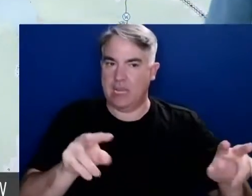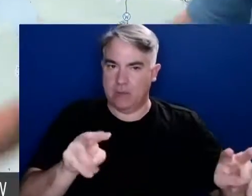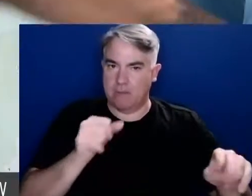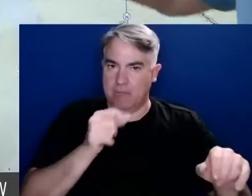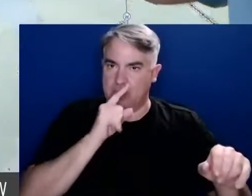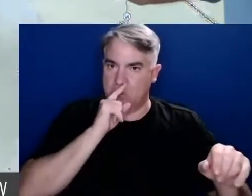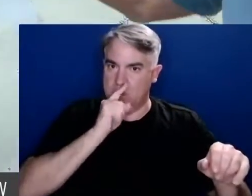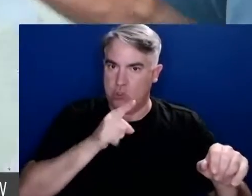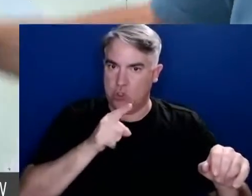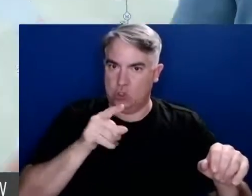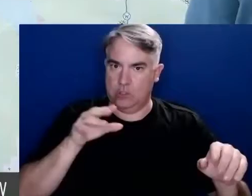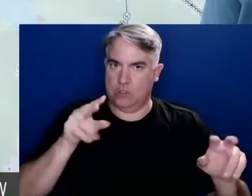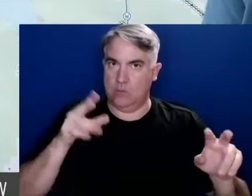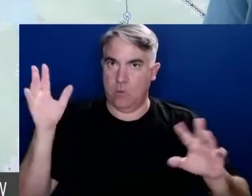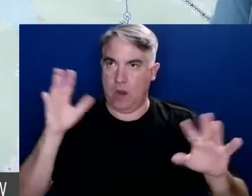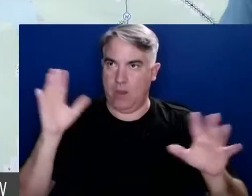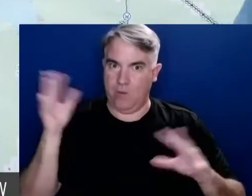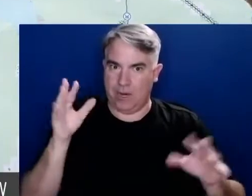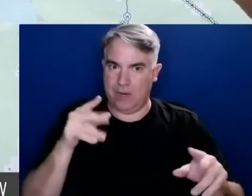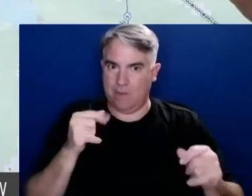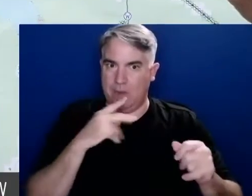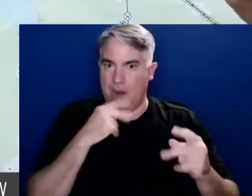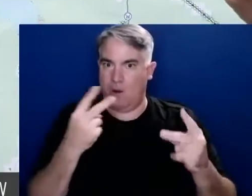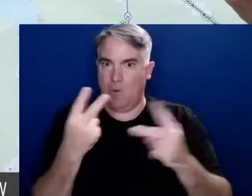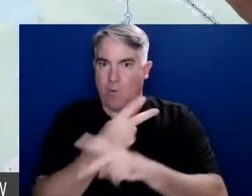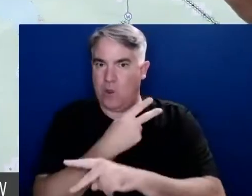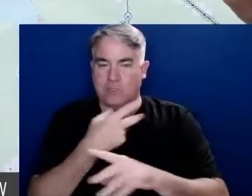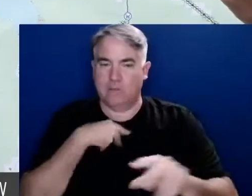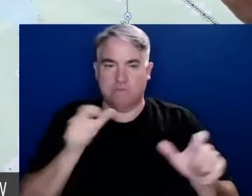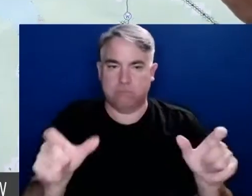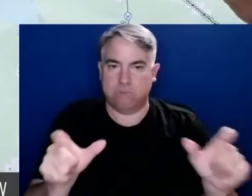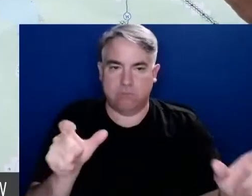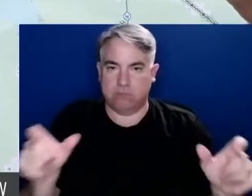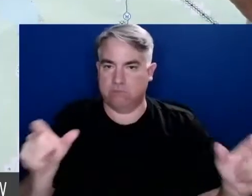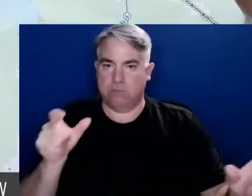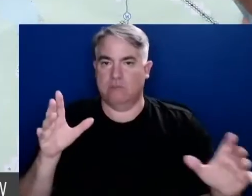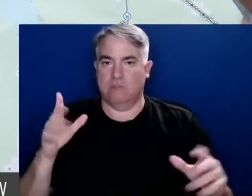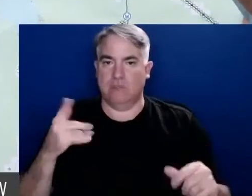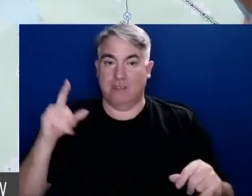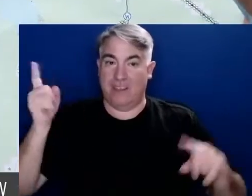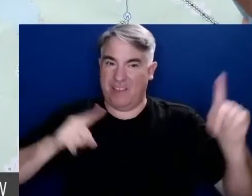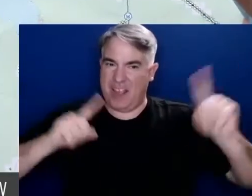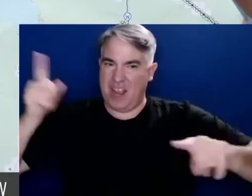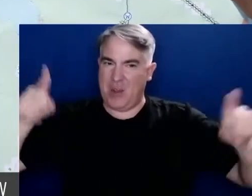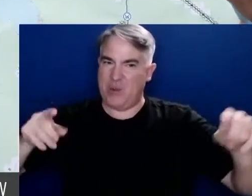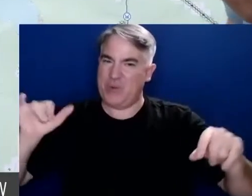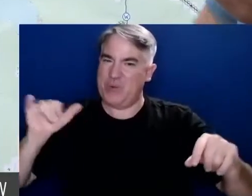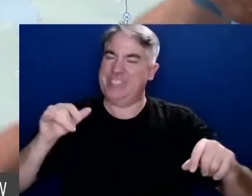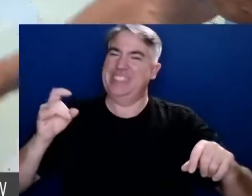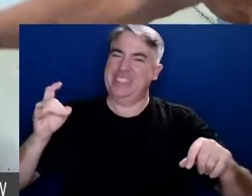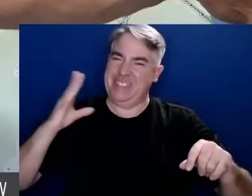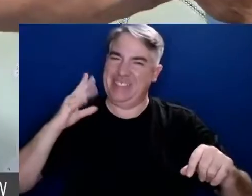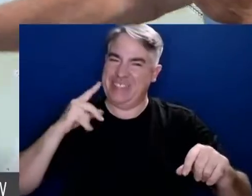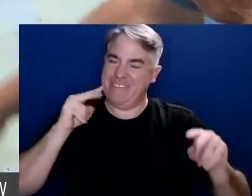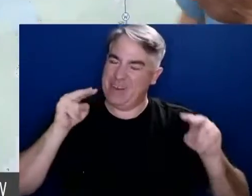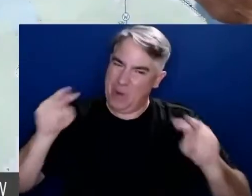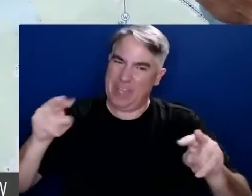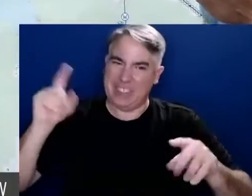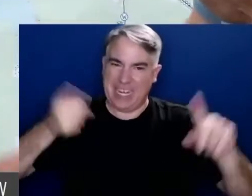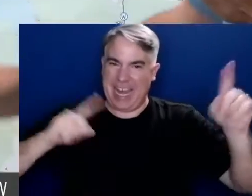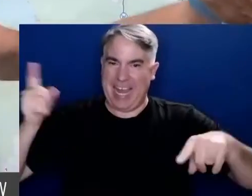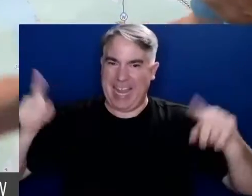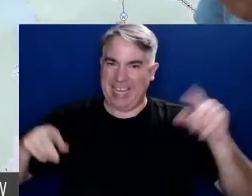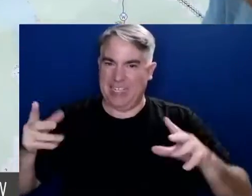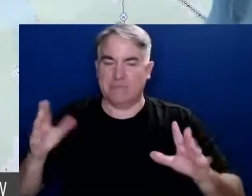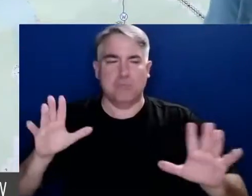watching that in case we get erratic winds and thunderstorms. We need to have those eyes on the ground to make sure that the trees don't torch